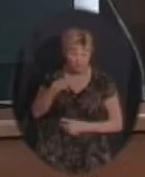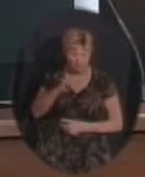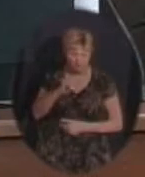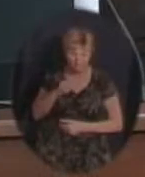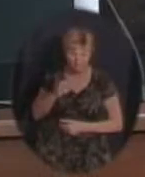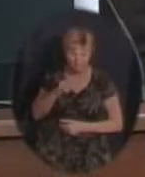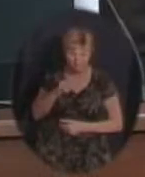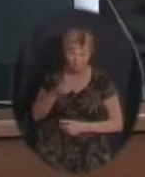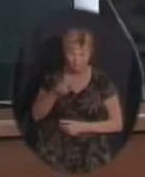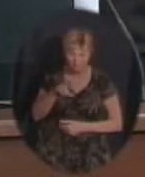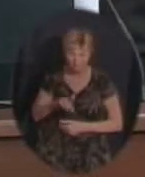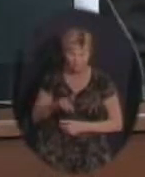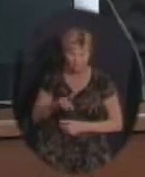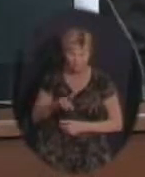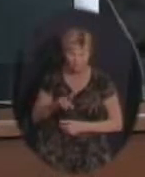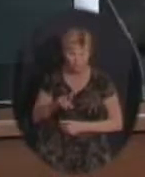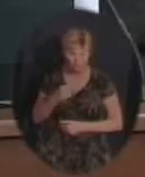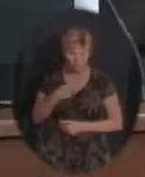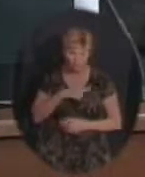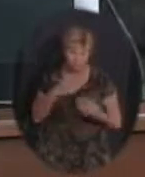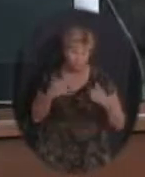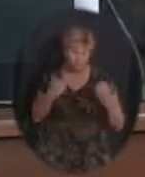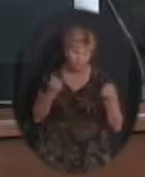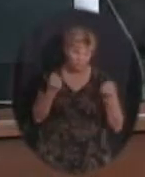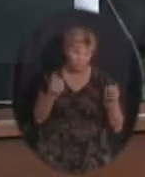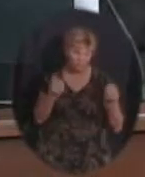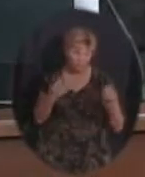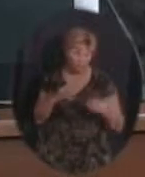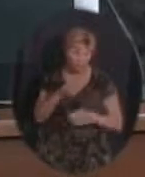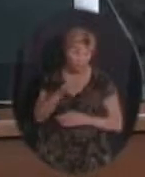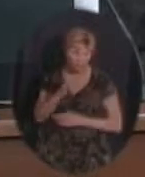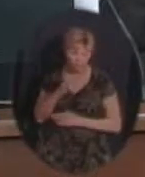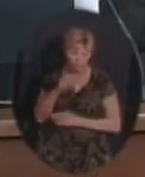and- of ridges, Excuse me? and a whole bunch of ridges.